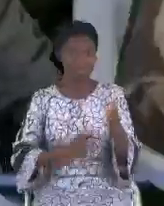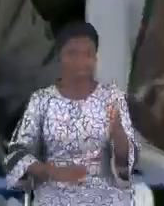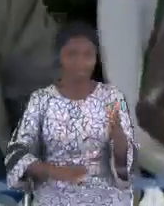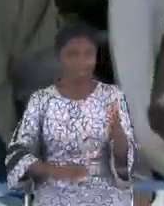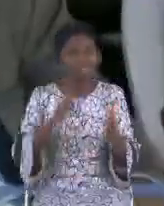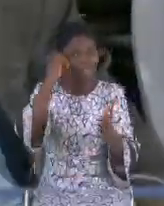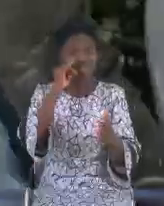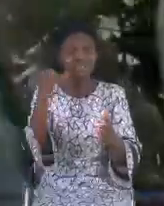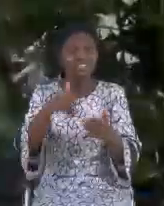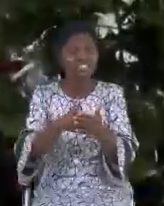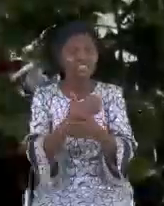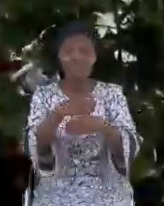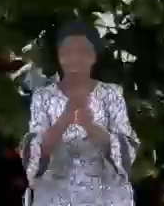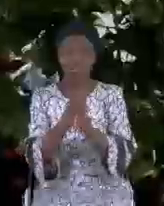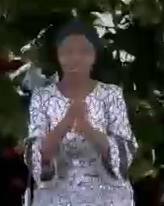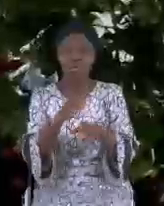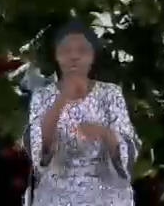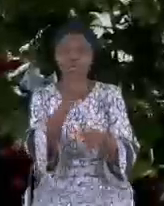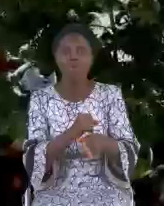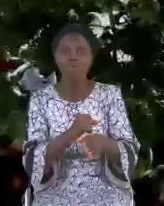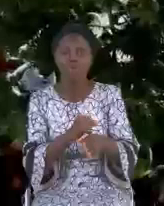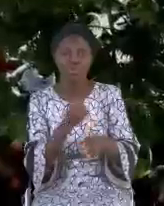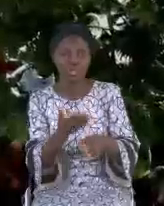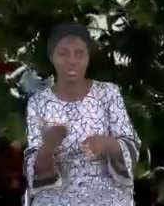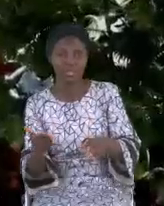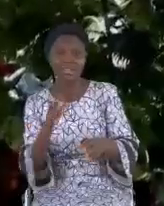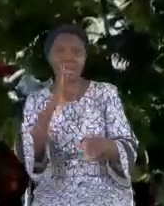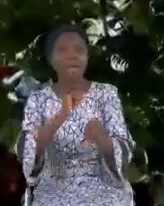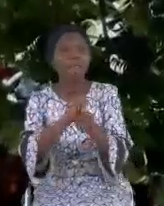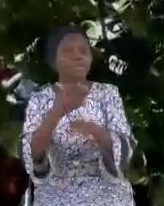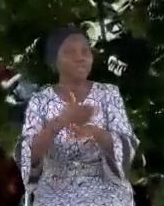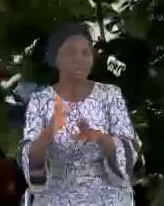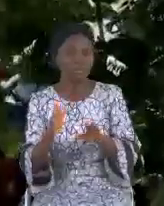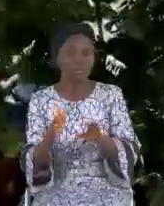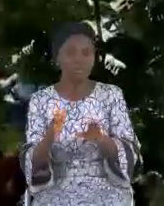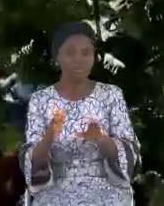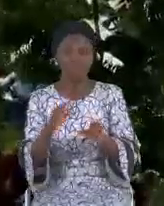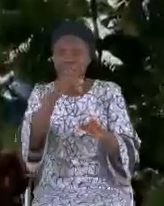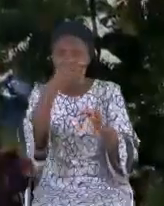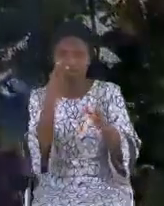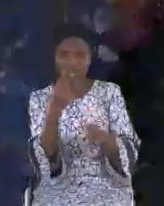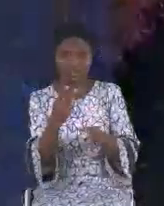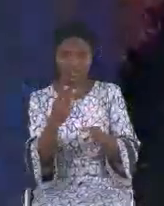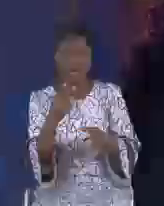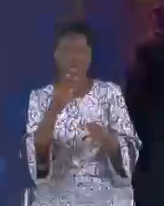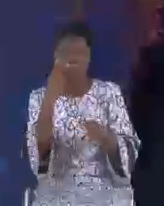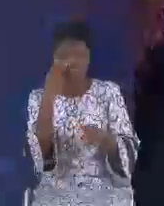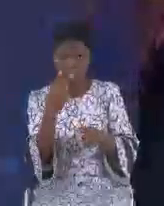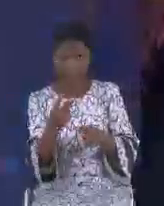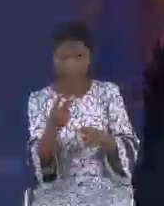is a new creature. Old things are passed away. Behold,